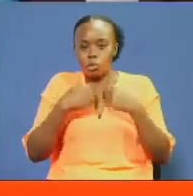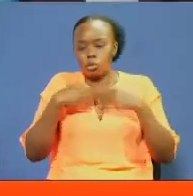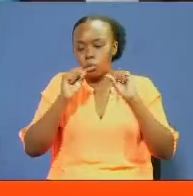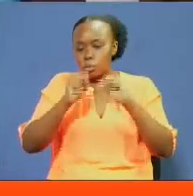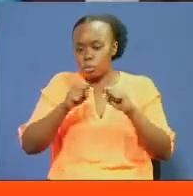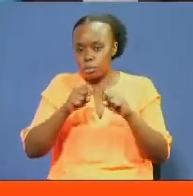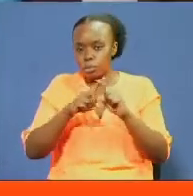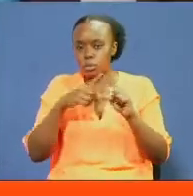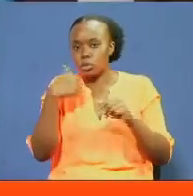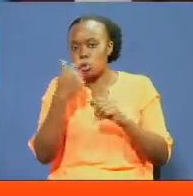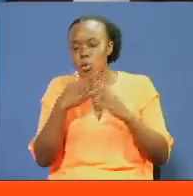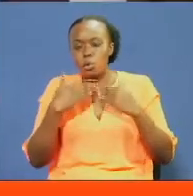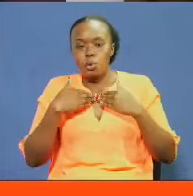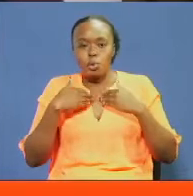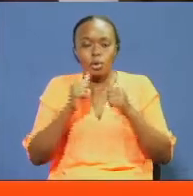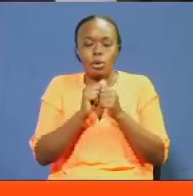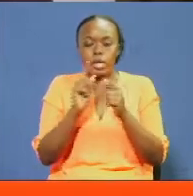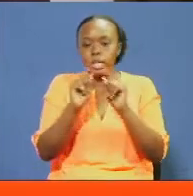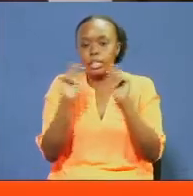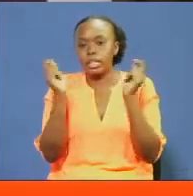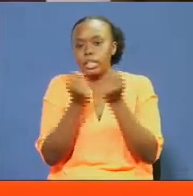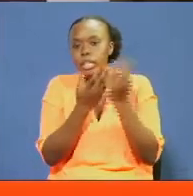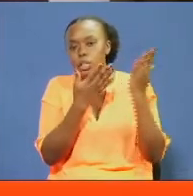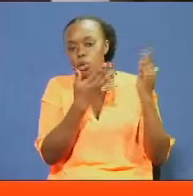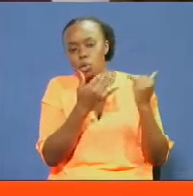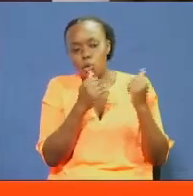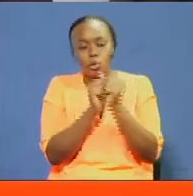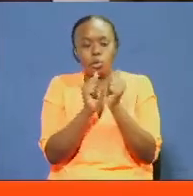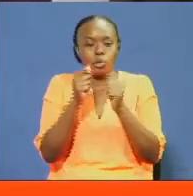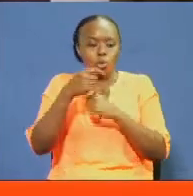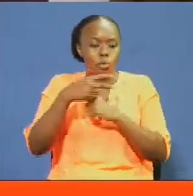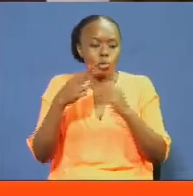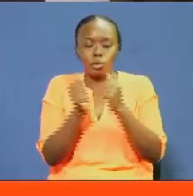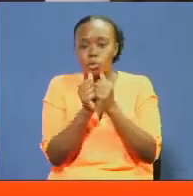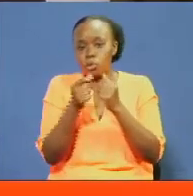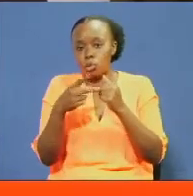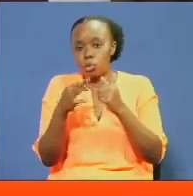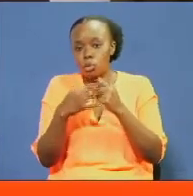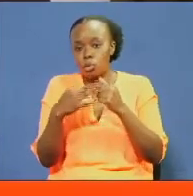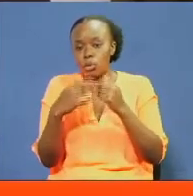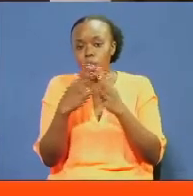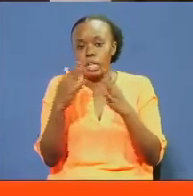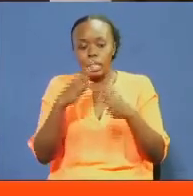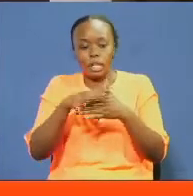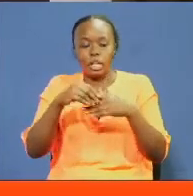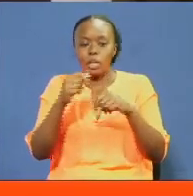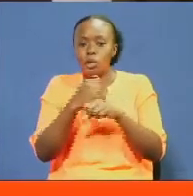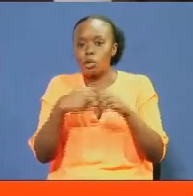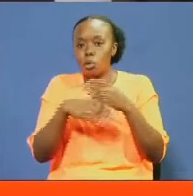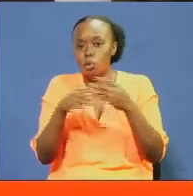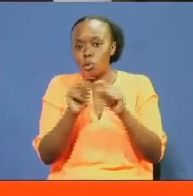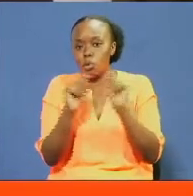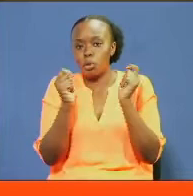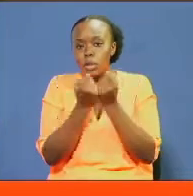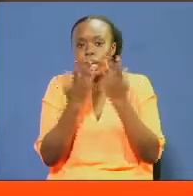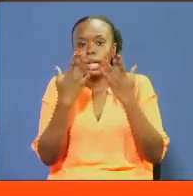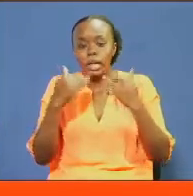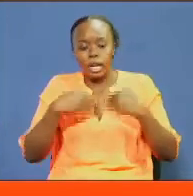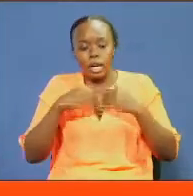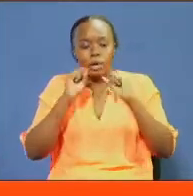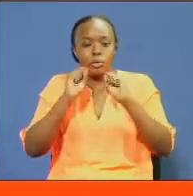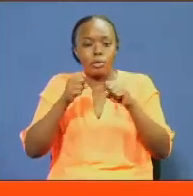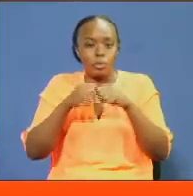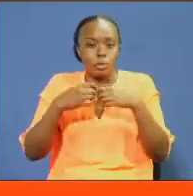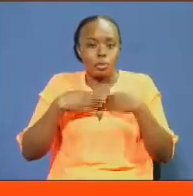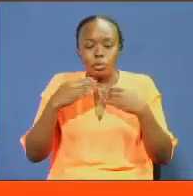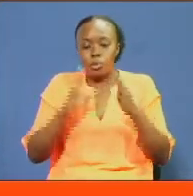possible candidate vaccine prototype expected in October, the government has formed a multi-agency team to see a possibility